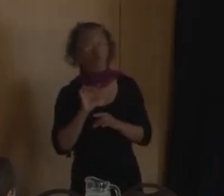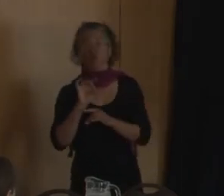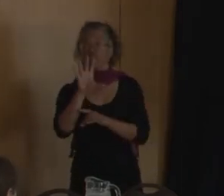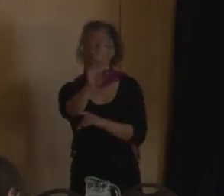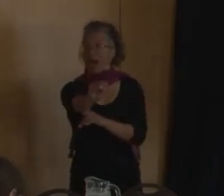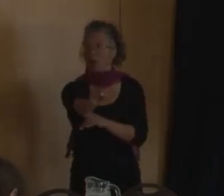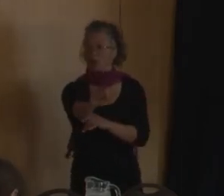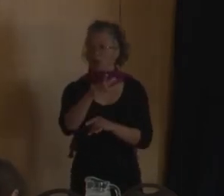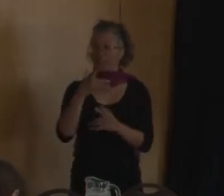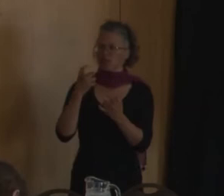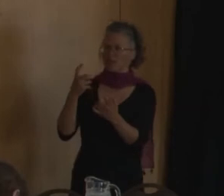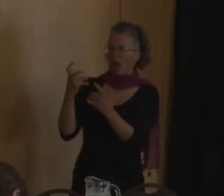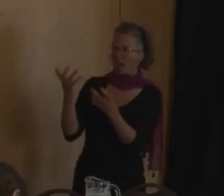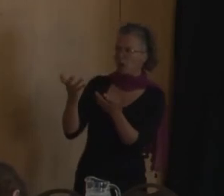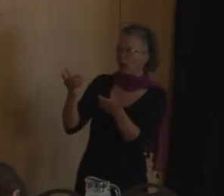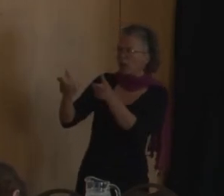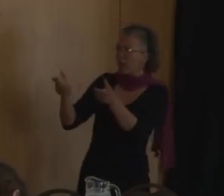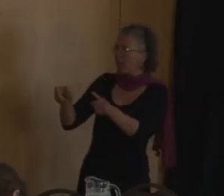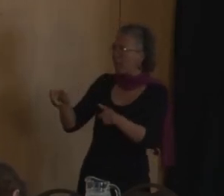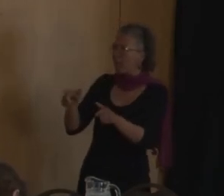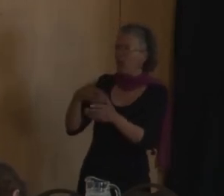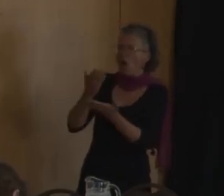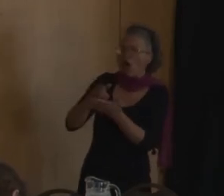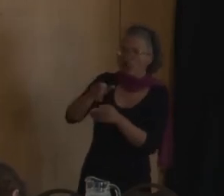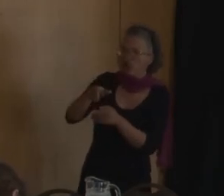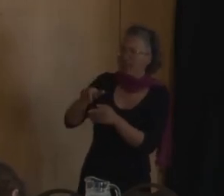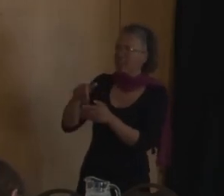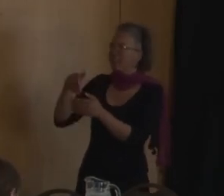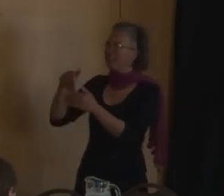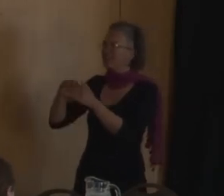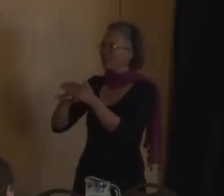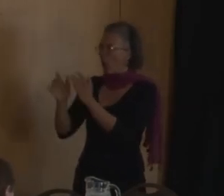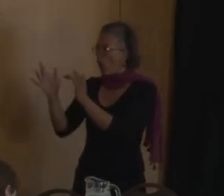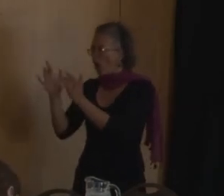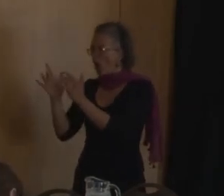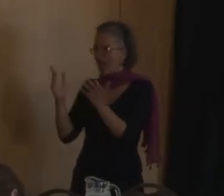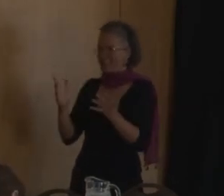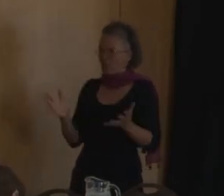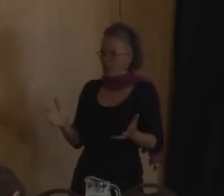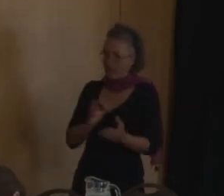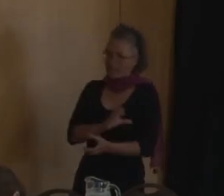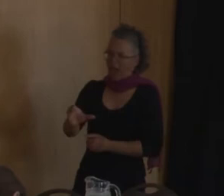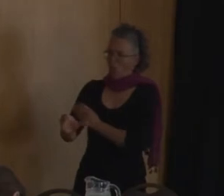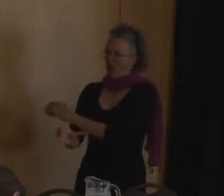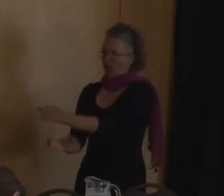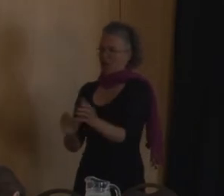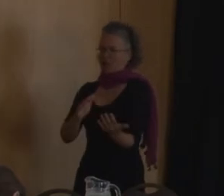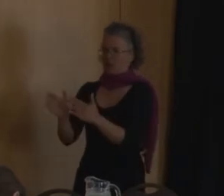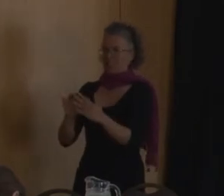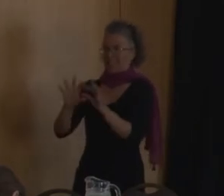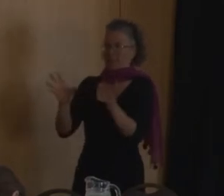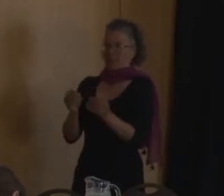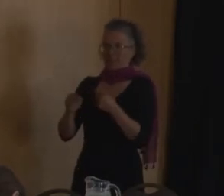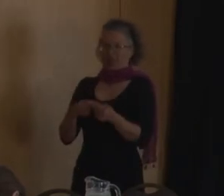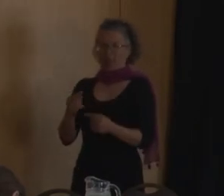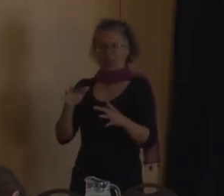are, online and on the street, as much as here, and empower our communities. Everything we do is about serving our communities. So who